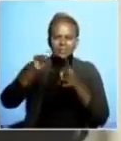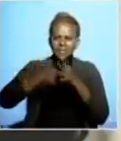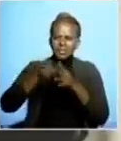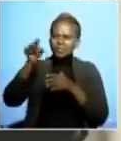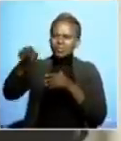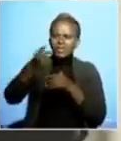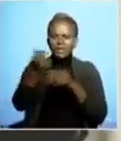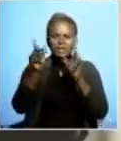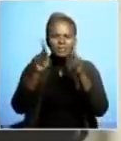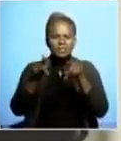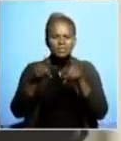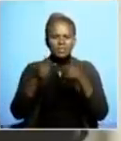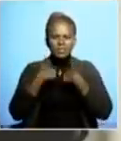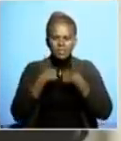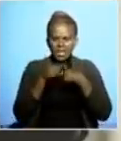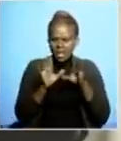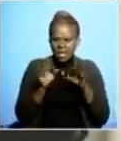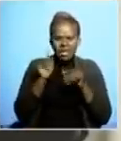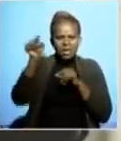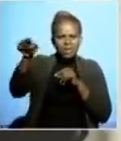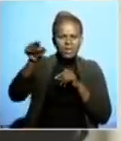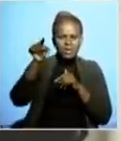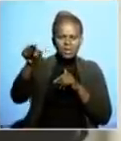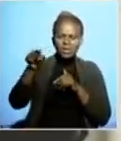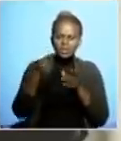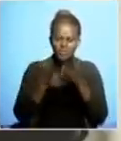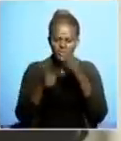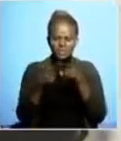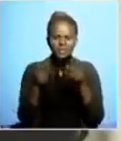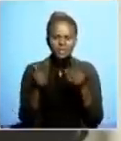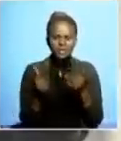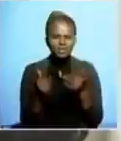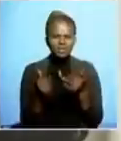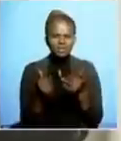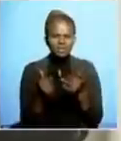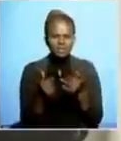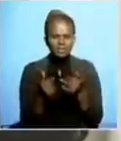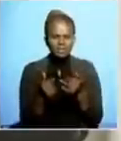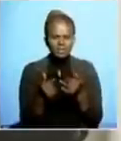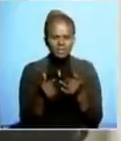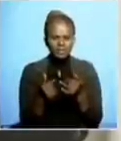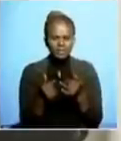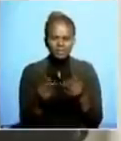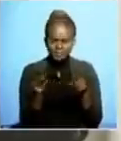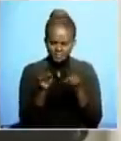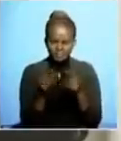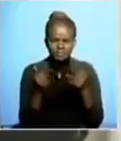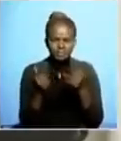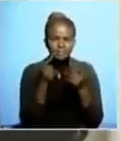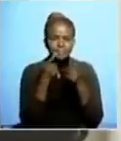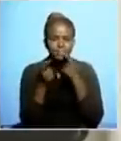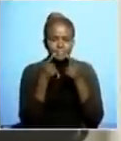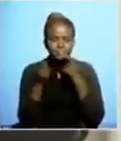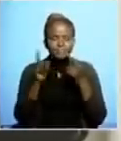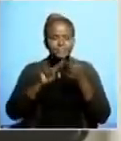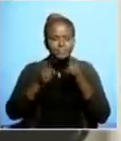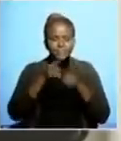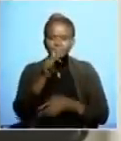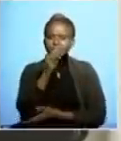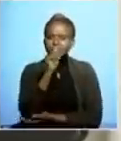Kawalala, in front. That's what's happened. The clique now is employing media. I want to talk to the colleagues in the media